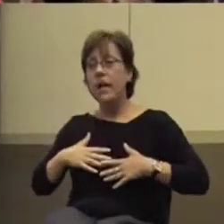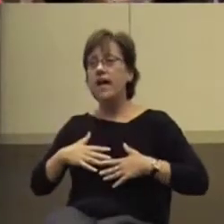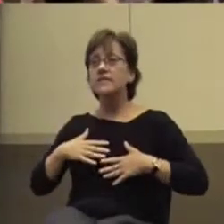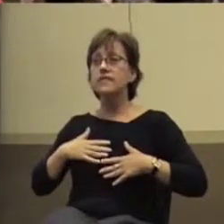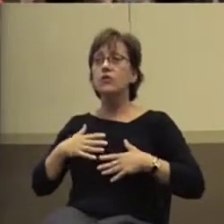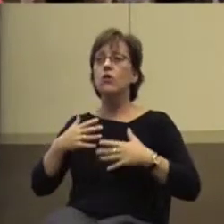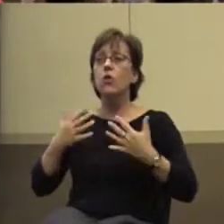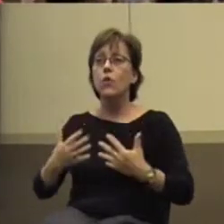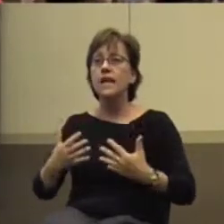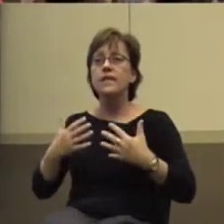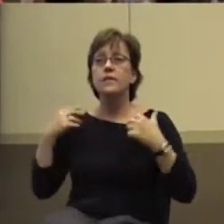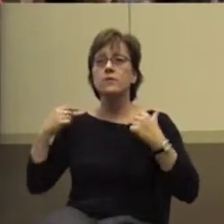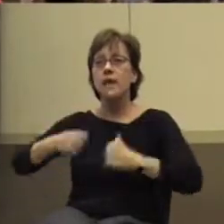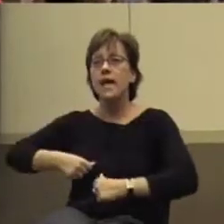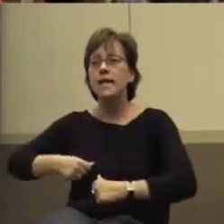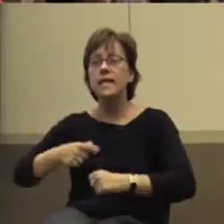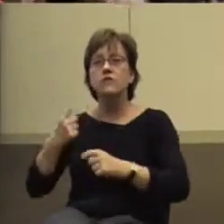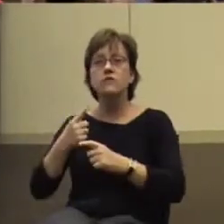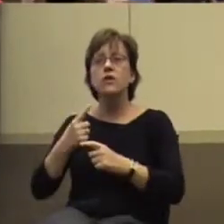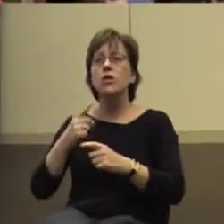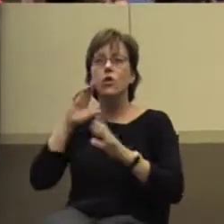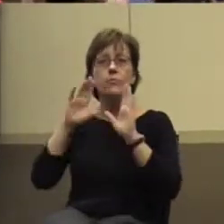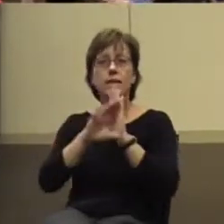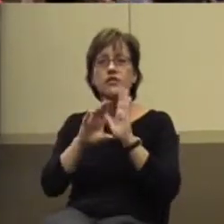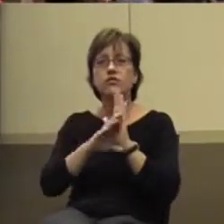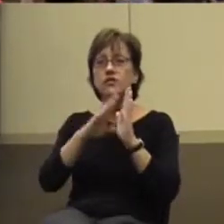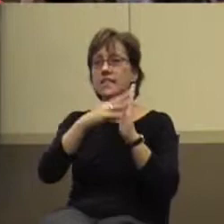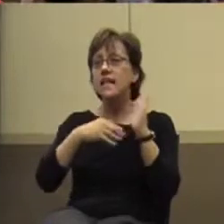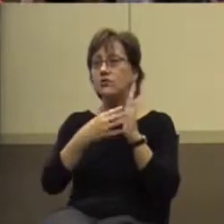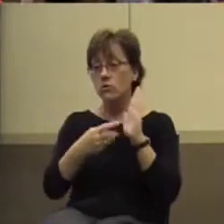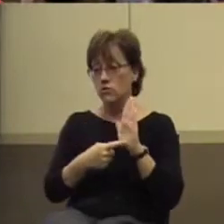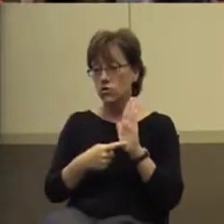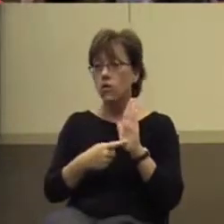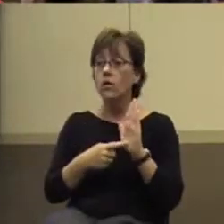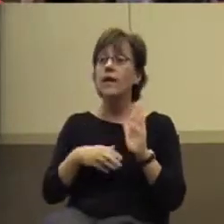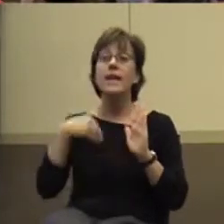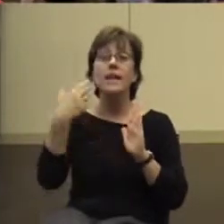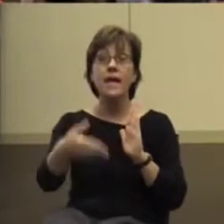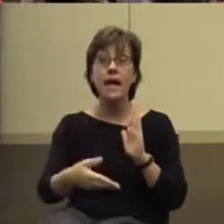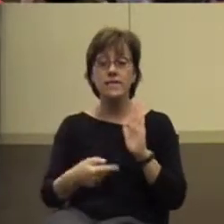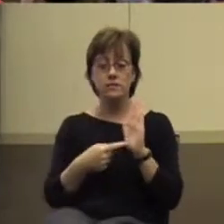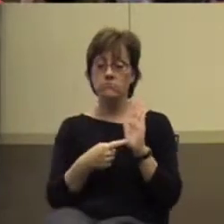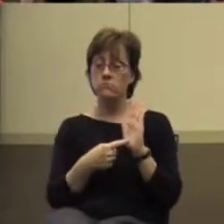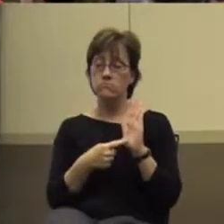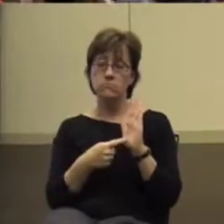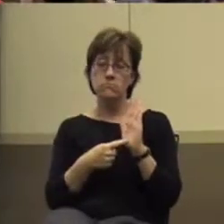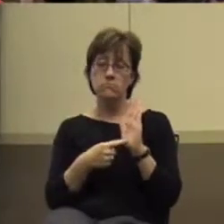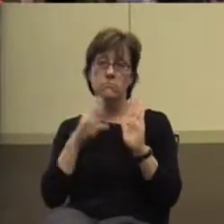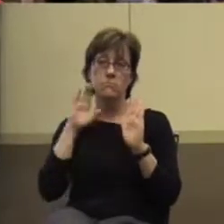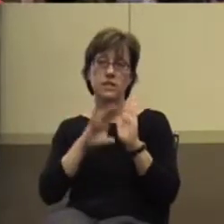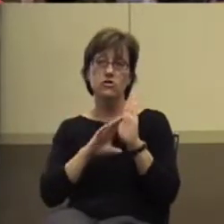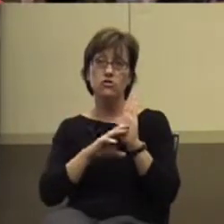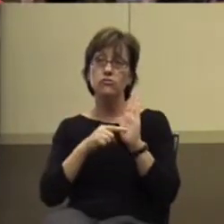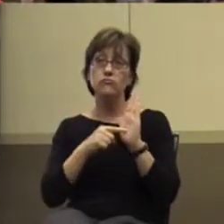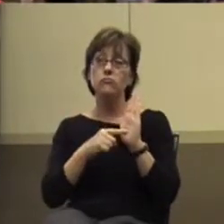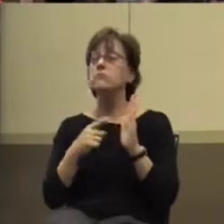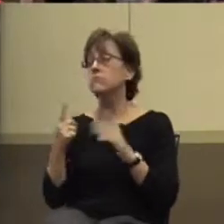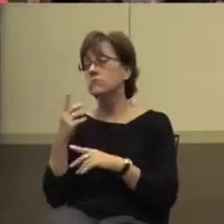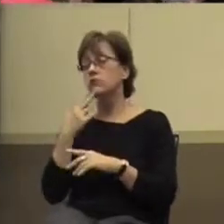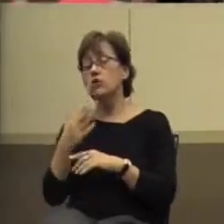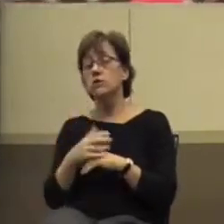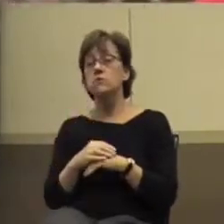or something. And talked about using picture schedules so she knows what to expect and what's coming next. Yep. That's good. Yeah.